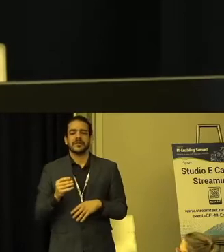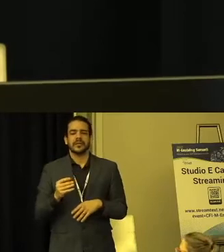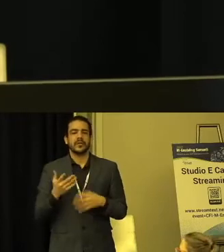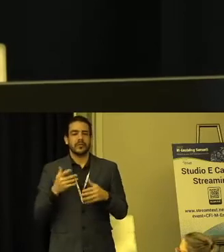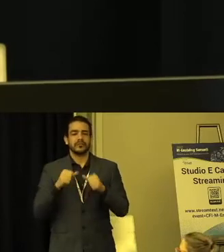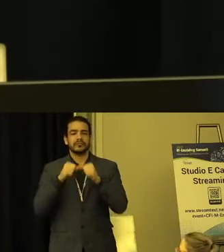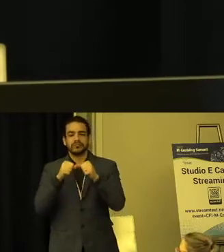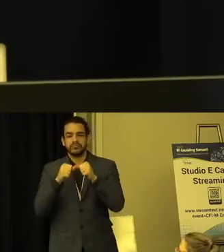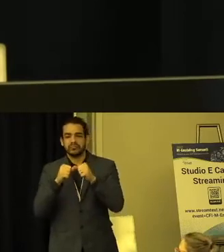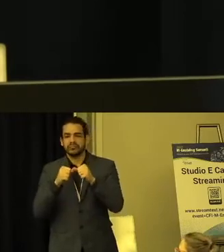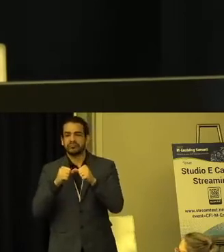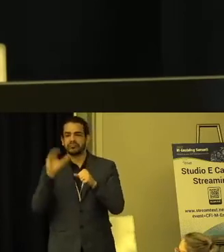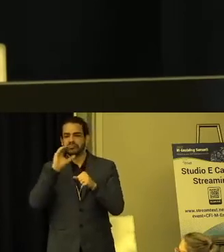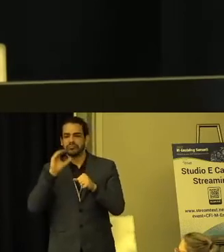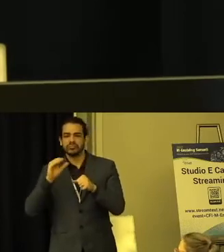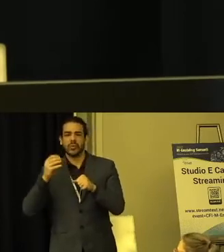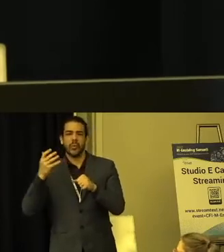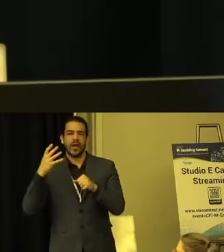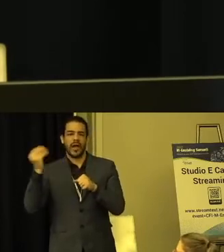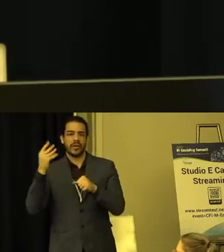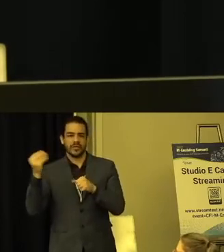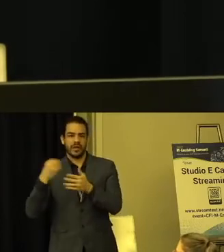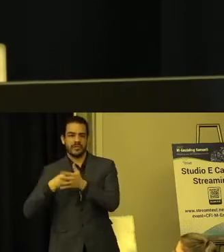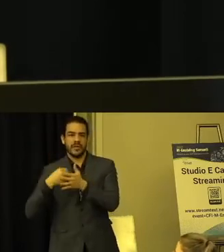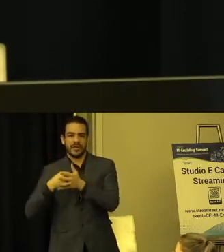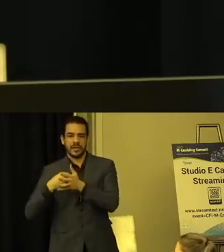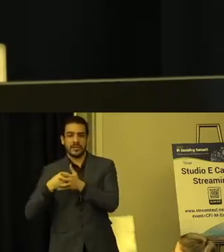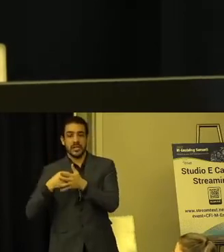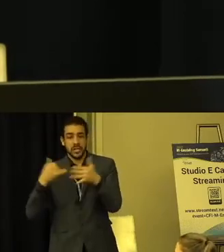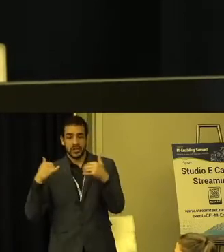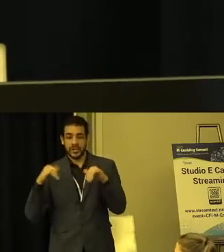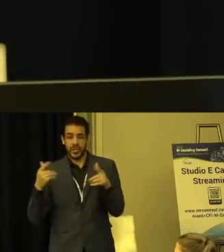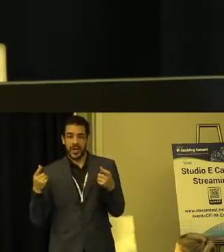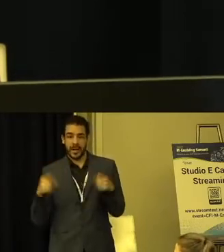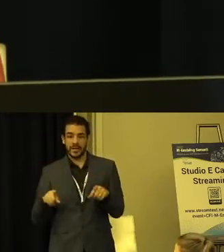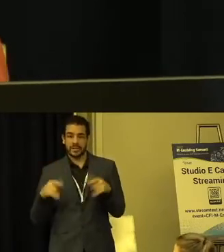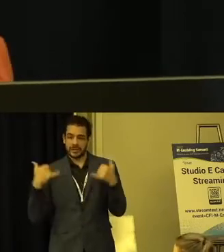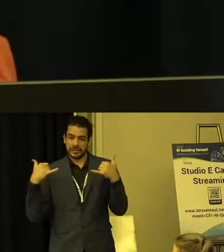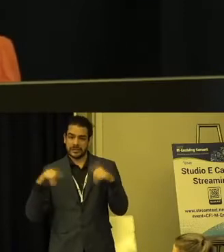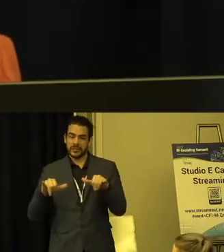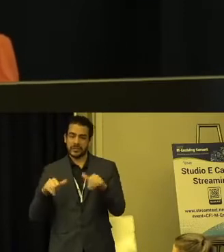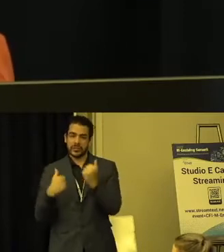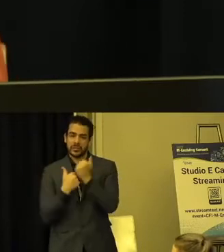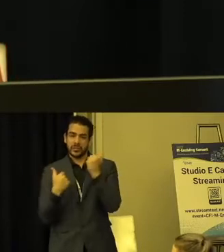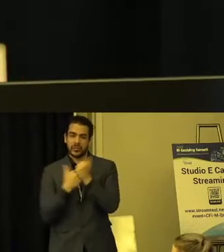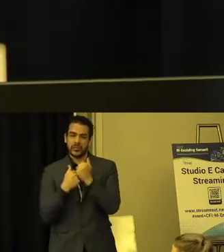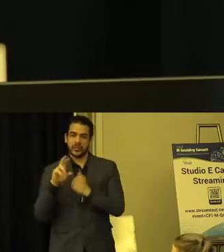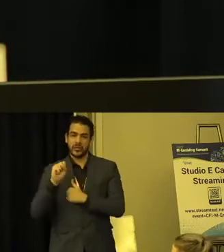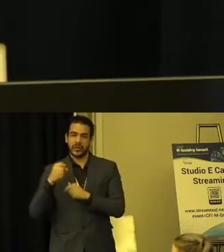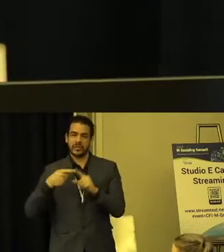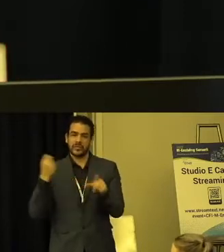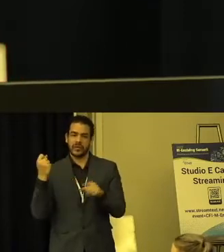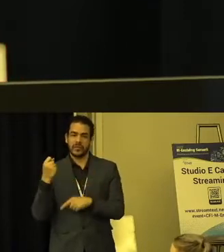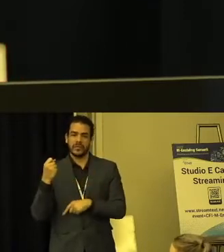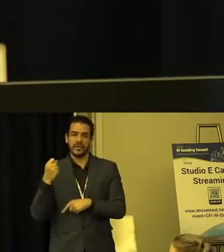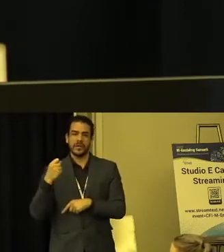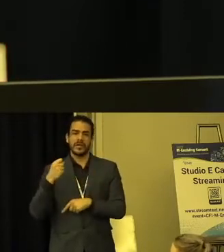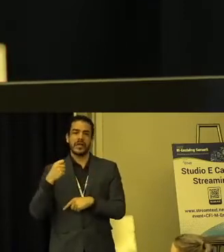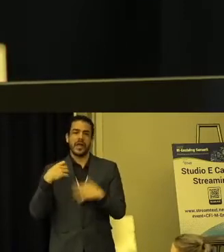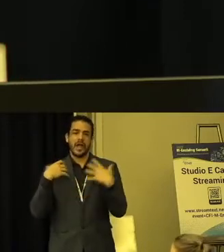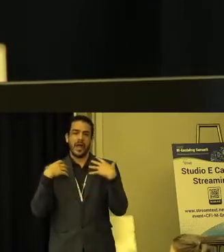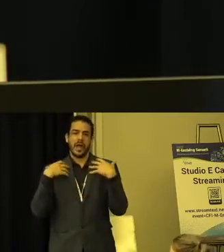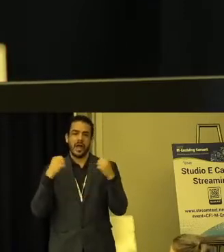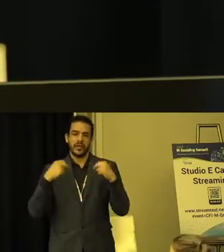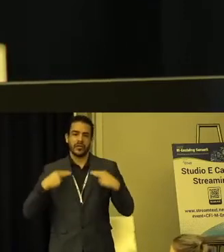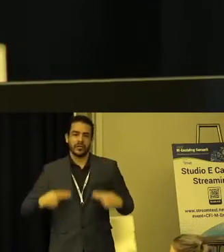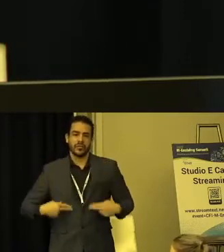got support, and I'm glad to say that's still the case. We're still getting good support in the US from Health and Human Services,